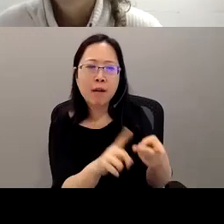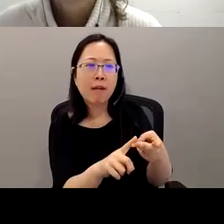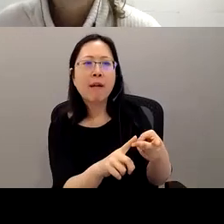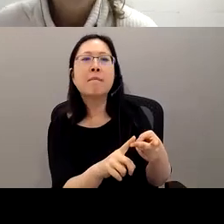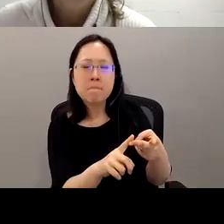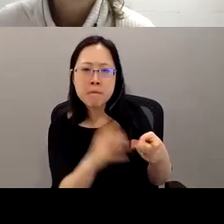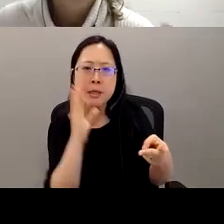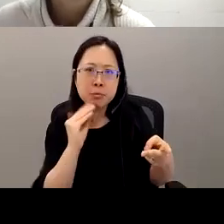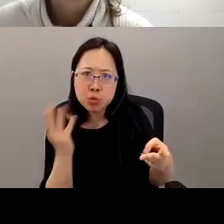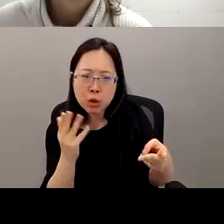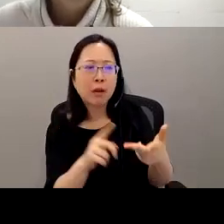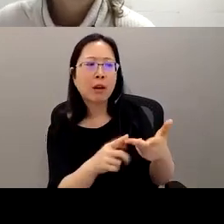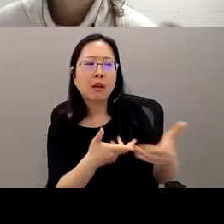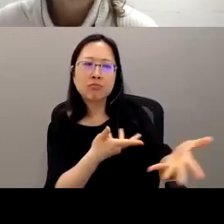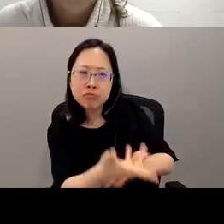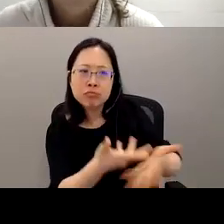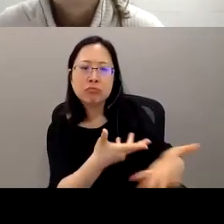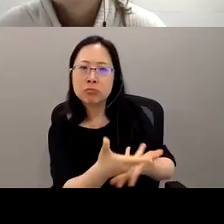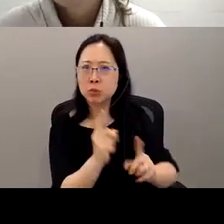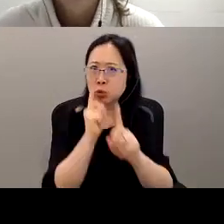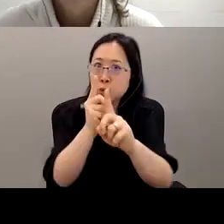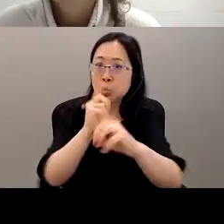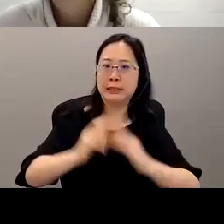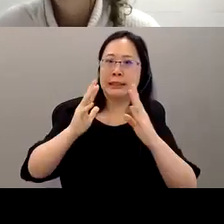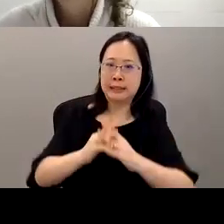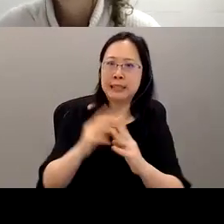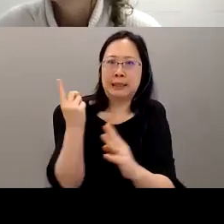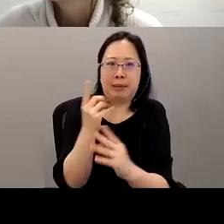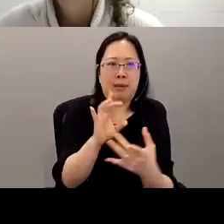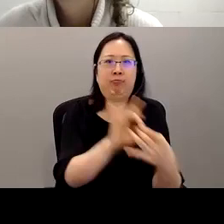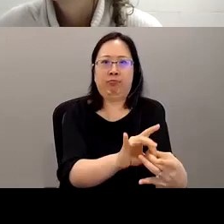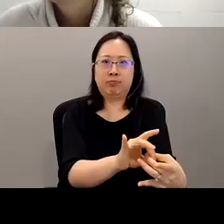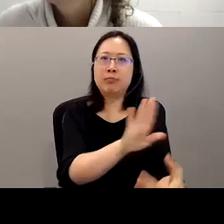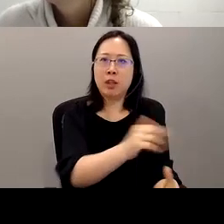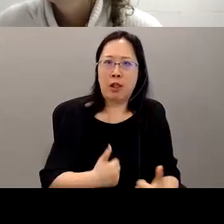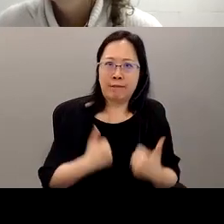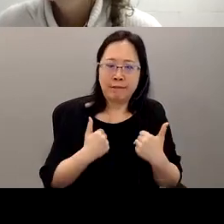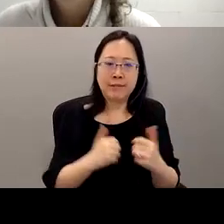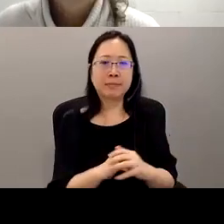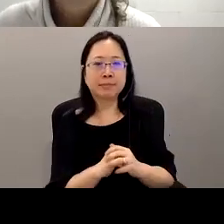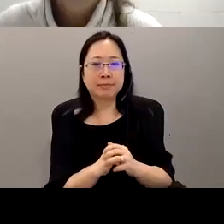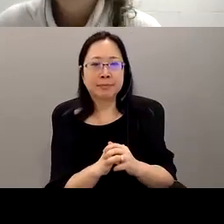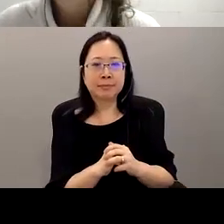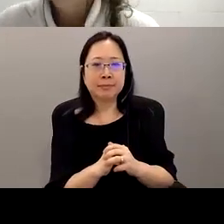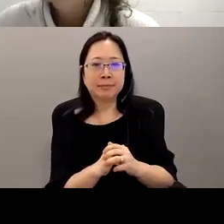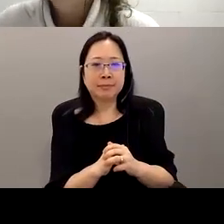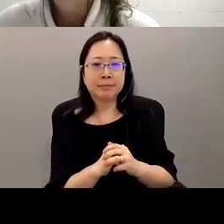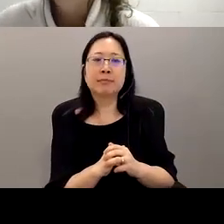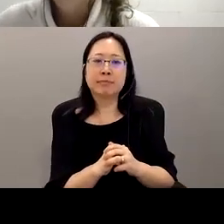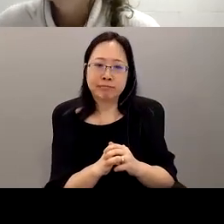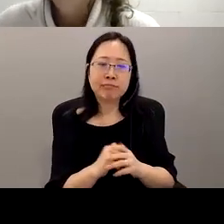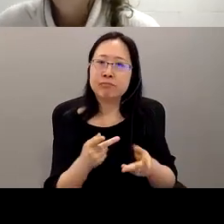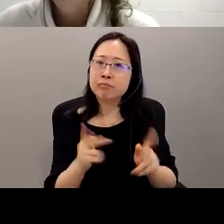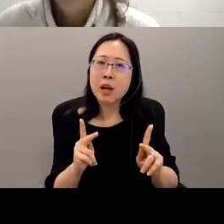together we are looking to create something that is helpful and meaningful in their lives. We make sure that we create space